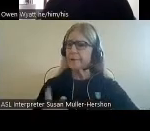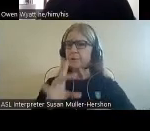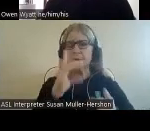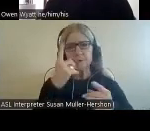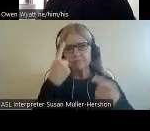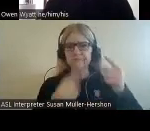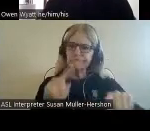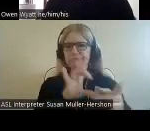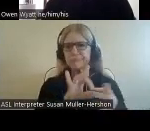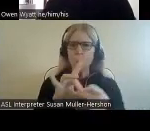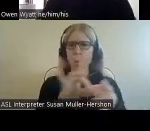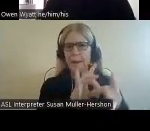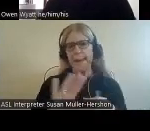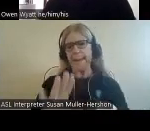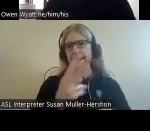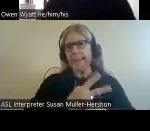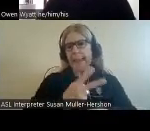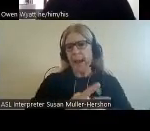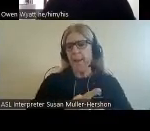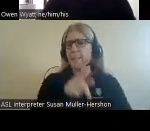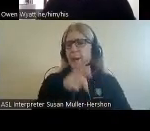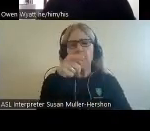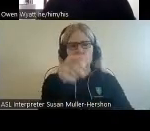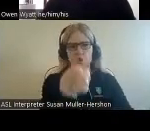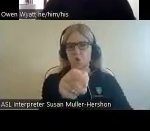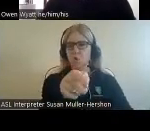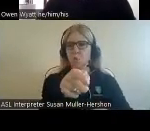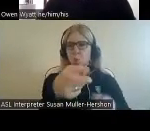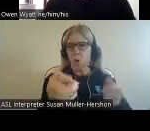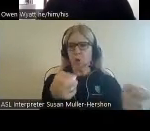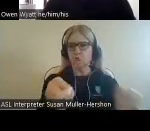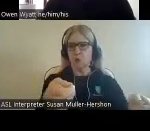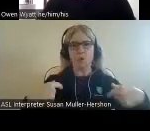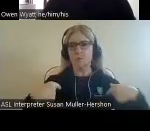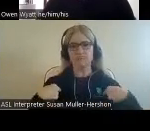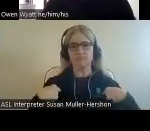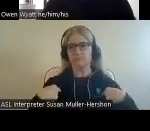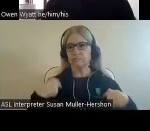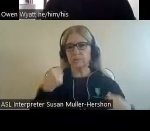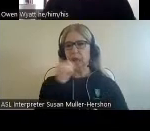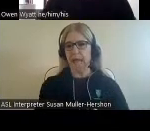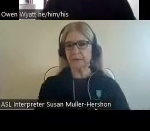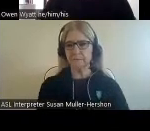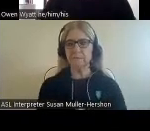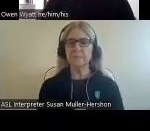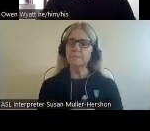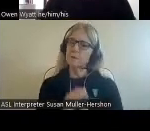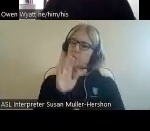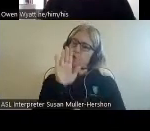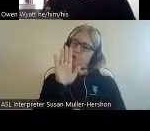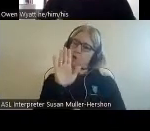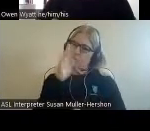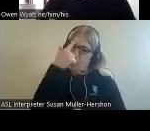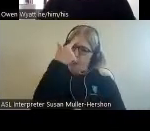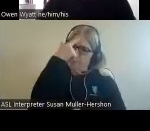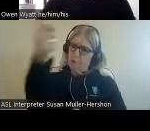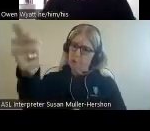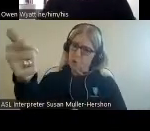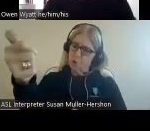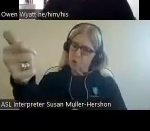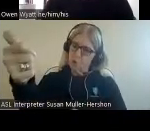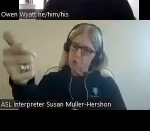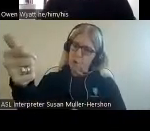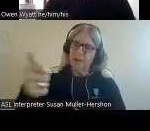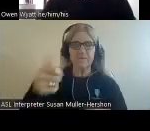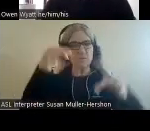care. But you're in complete control of that, and it's also it's your prerogative if you choose to redact